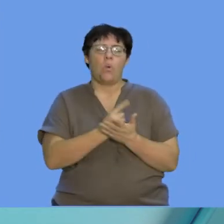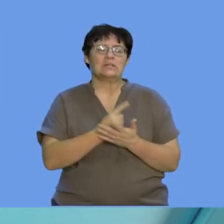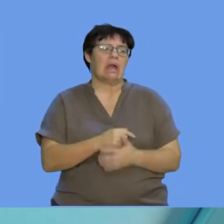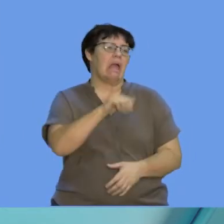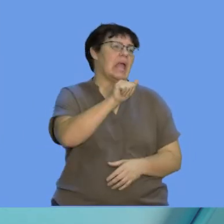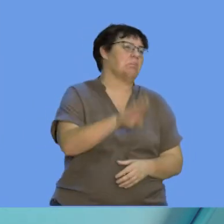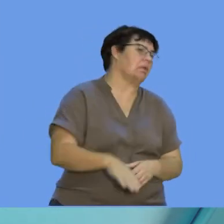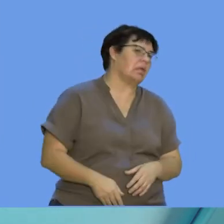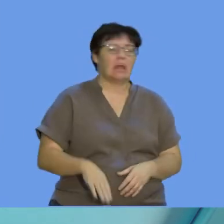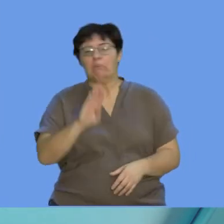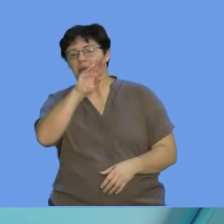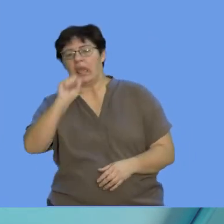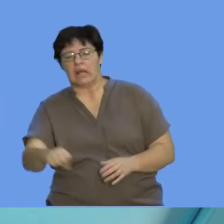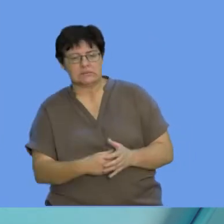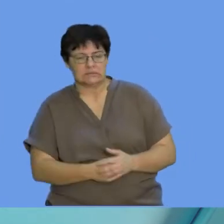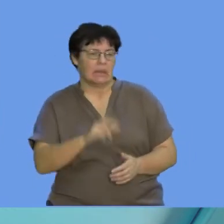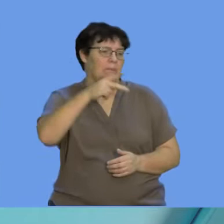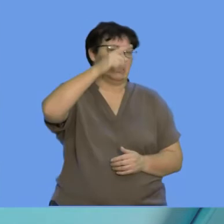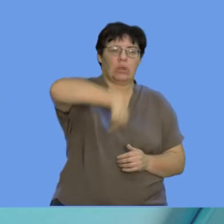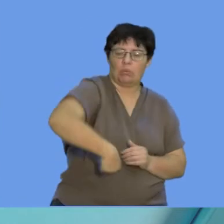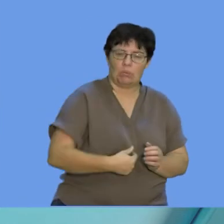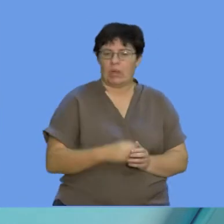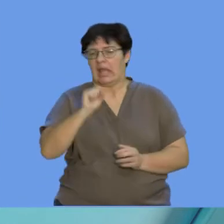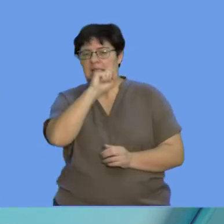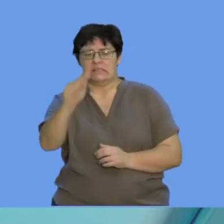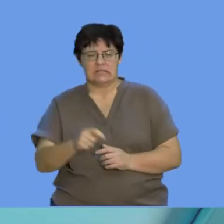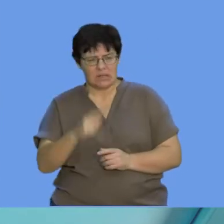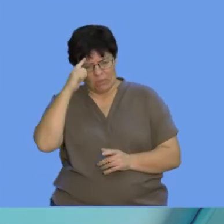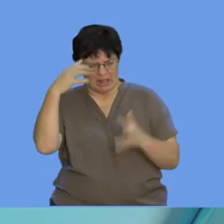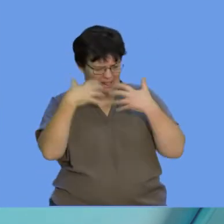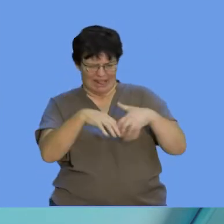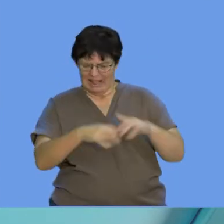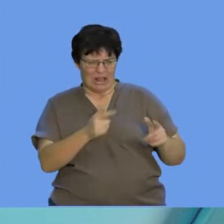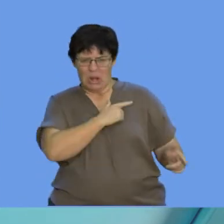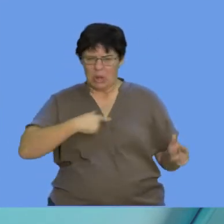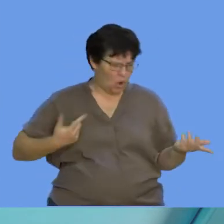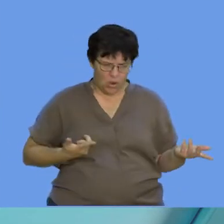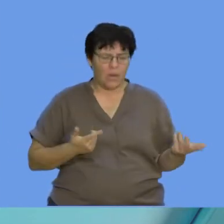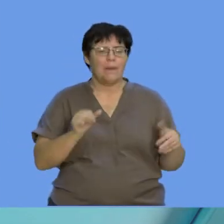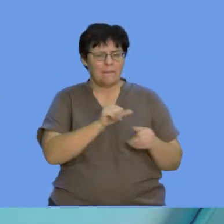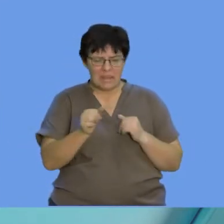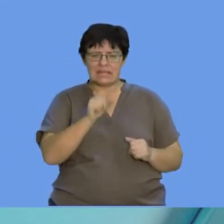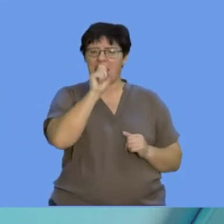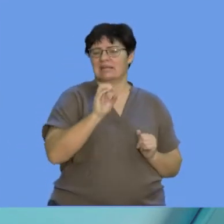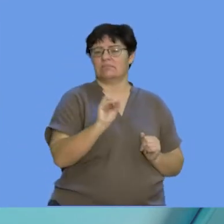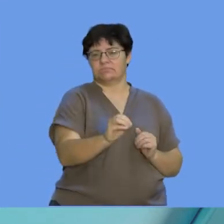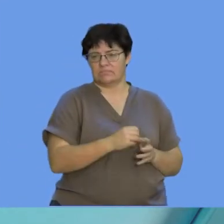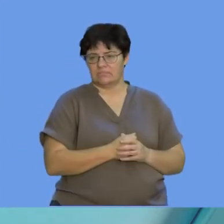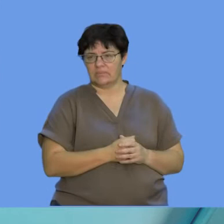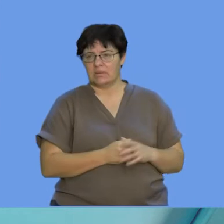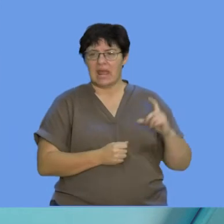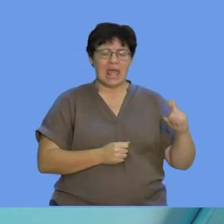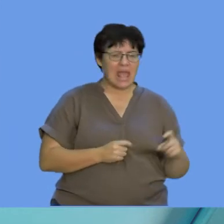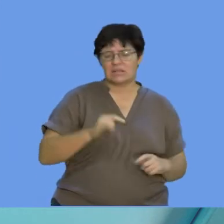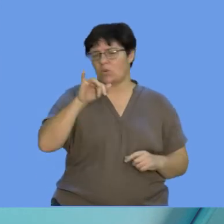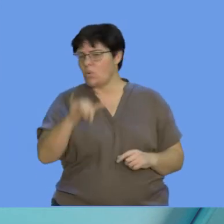are avoiding this thing of always saying AB, BS, PQ, ST, because it's a bit longer to then work out when